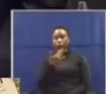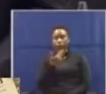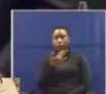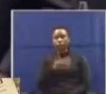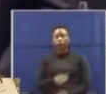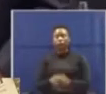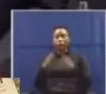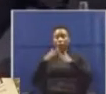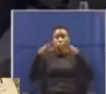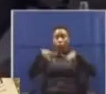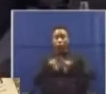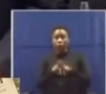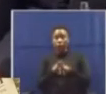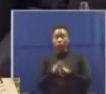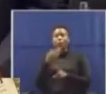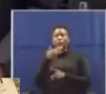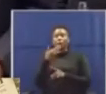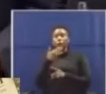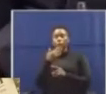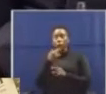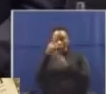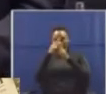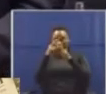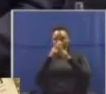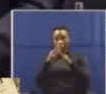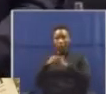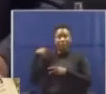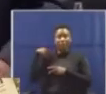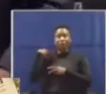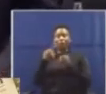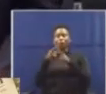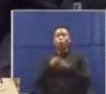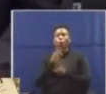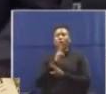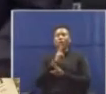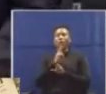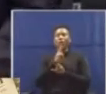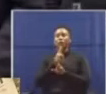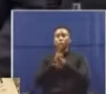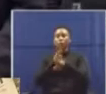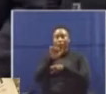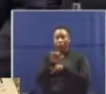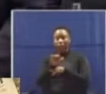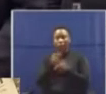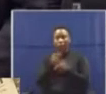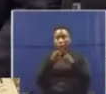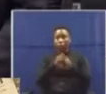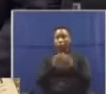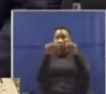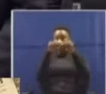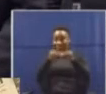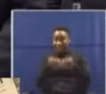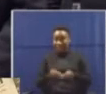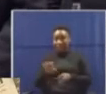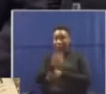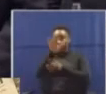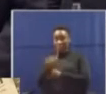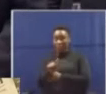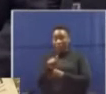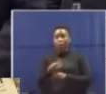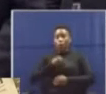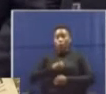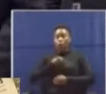House Chairperson, and thank you, Honorable Minister, for your reply. According to Stats South Africa, youth unemployment